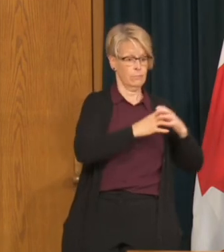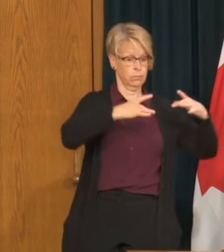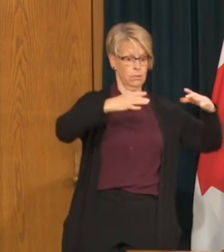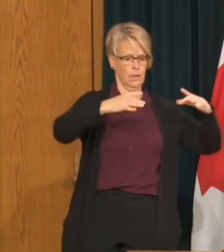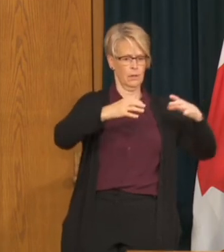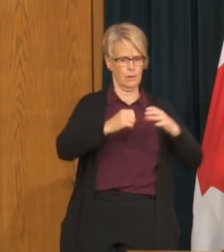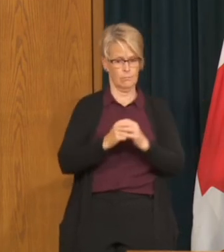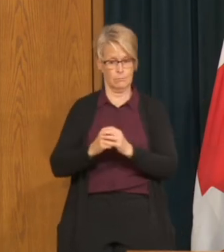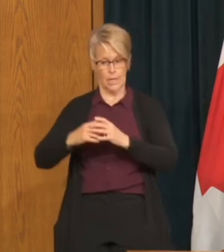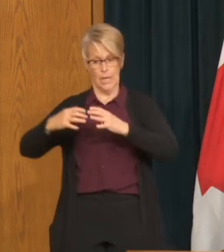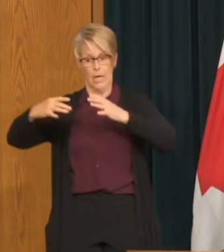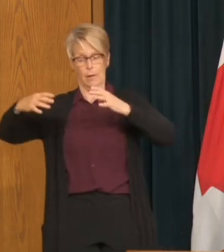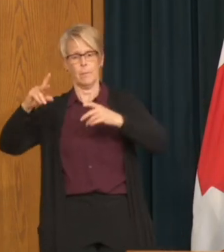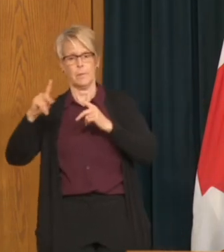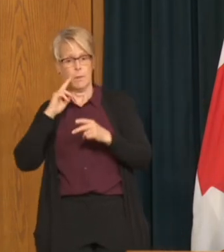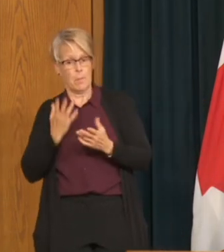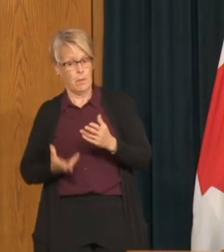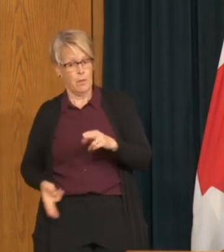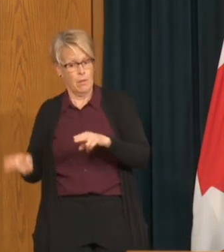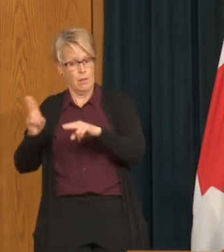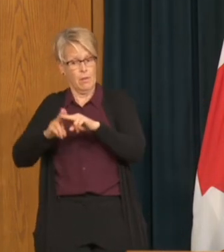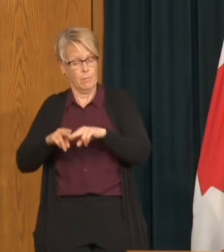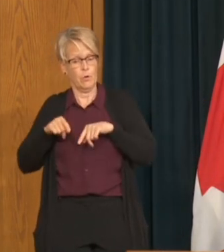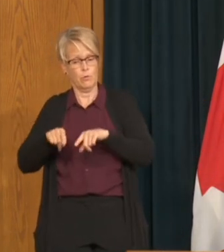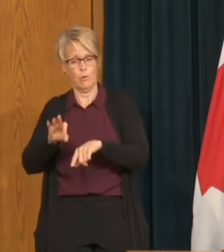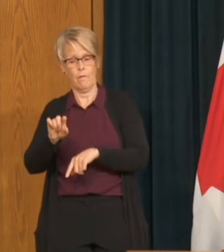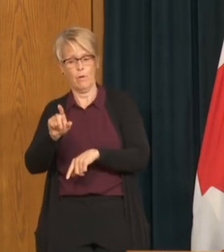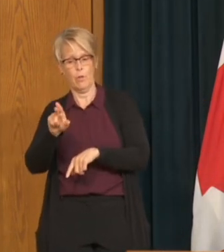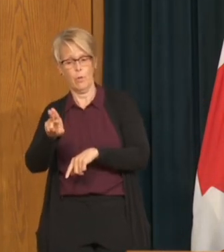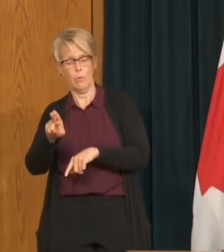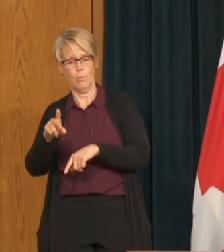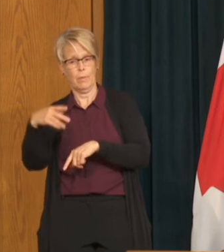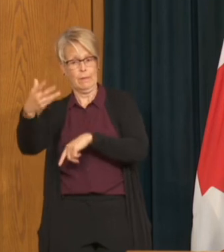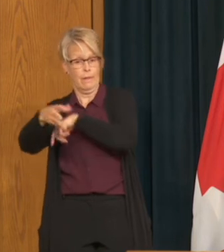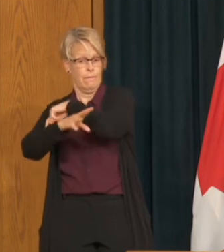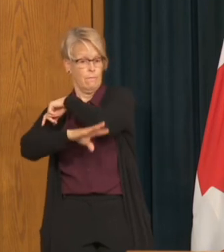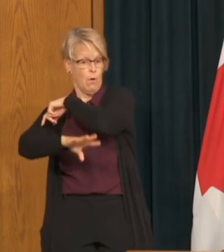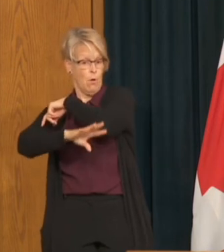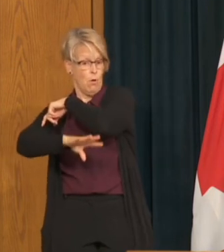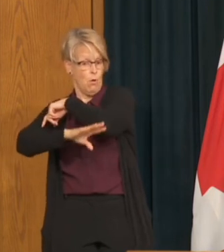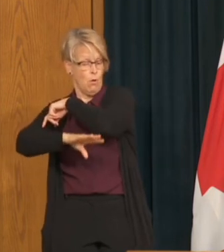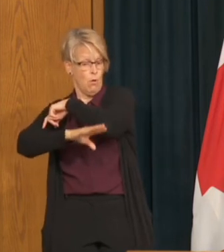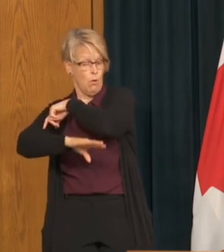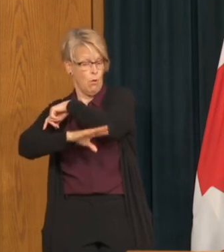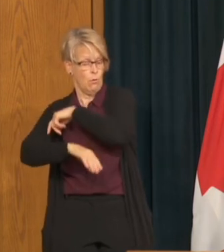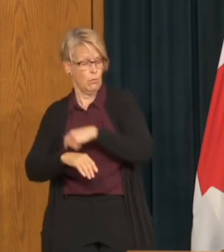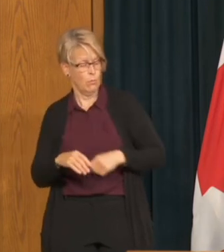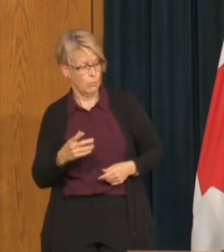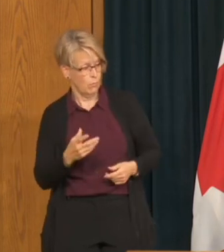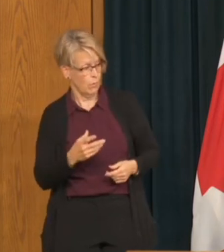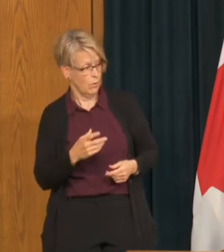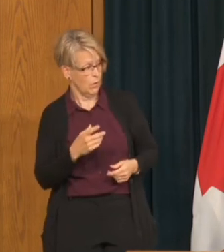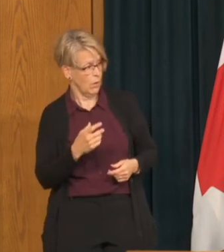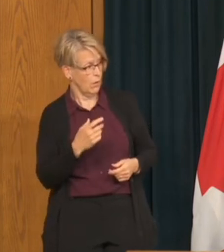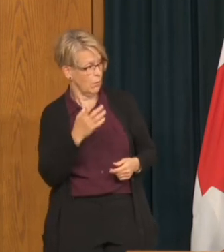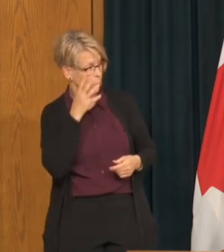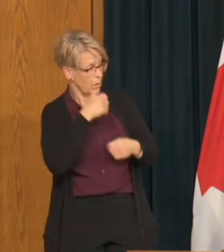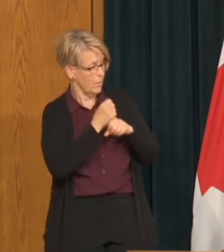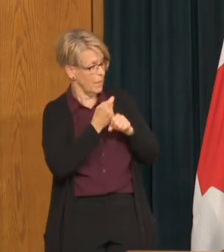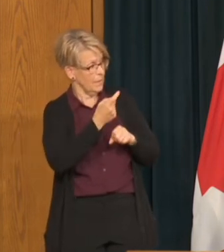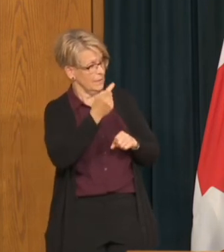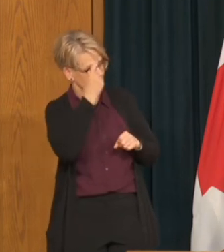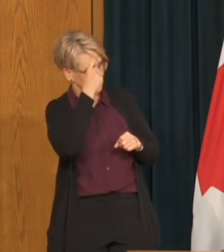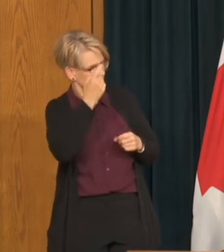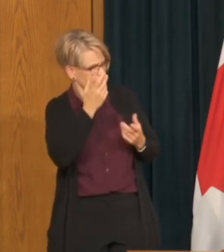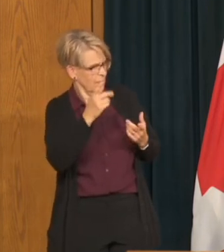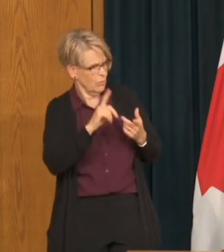that possibly coming in the flu season this fall, a few months away. Would it make sense to get as many